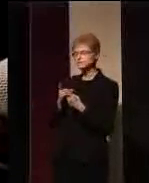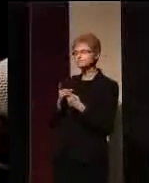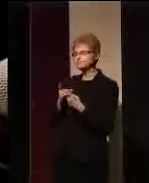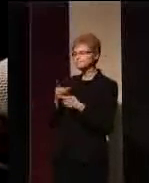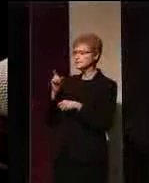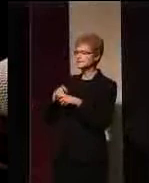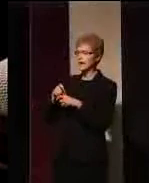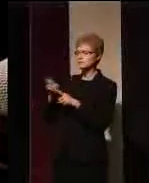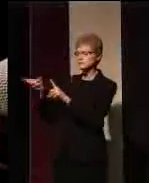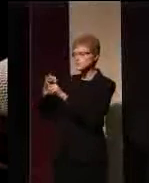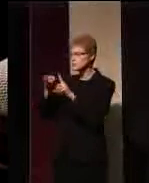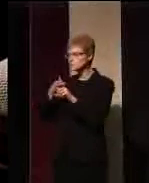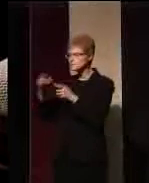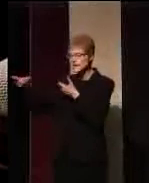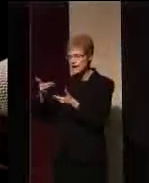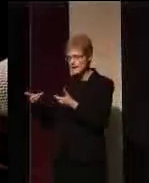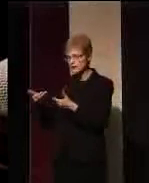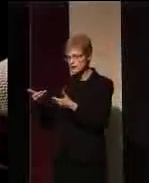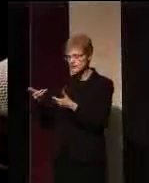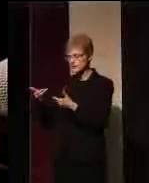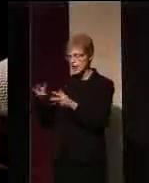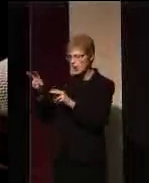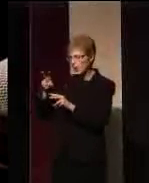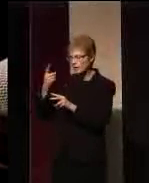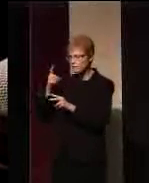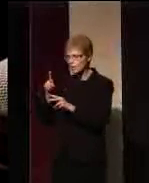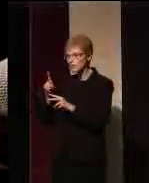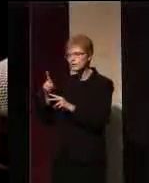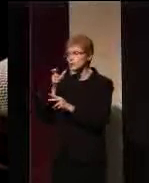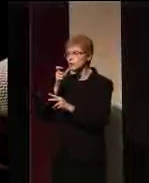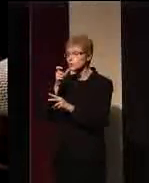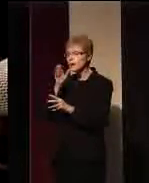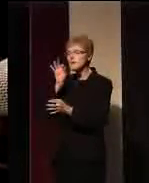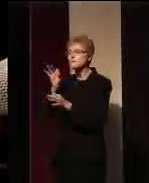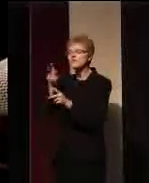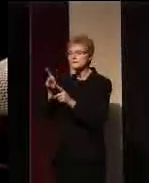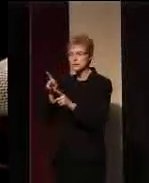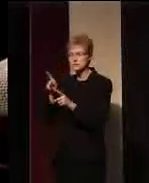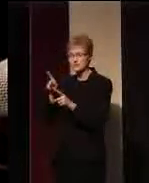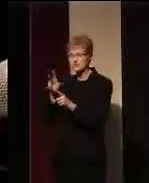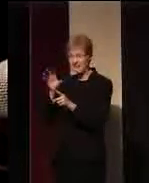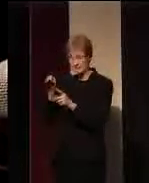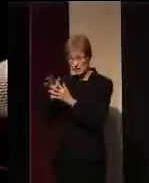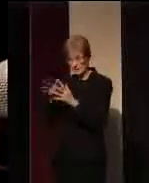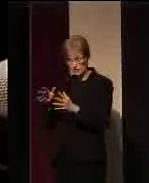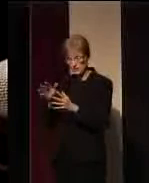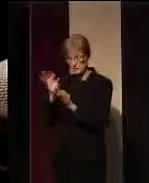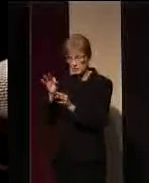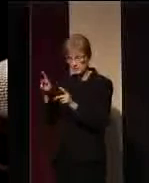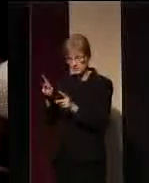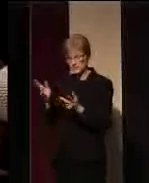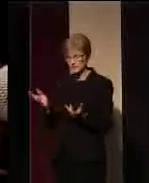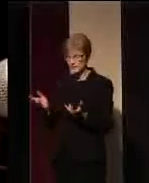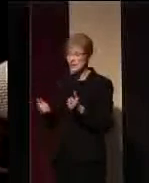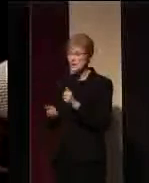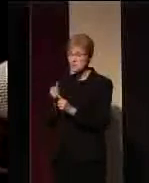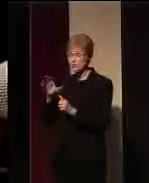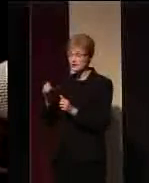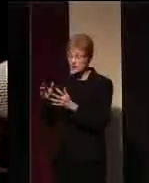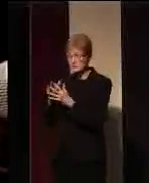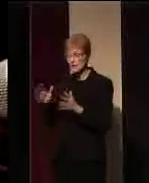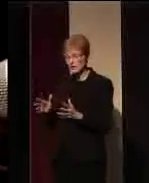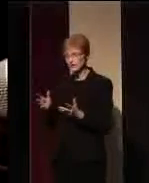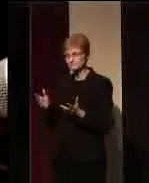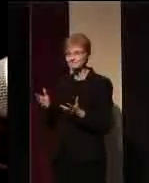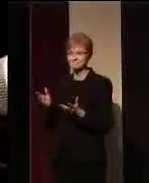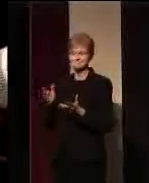recruits, especially in African Americans, they look for perfect people. And, you know, and most of the African Americans, yeah, I